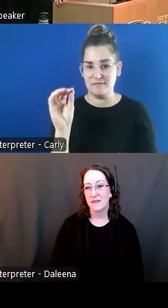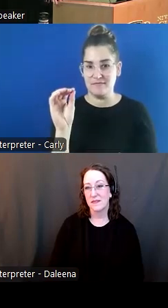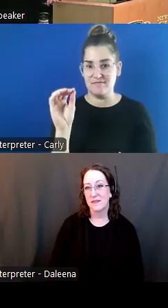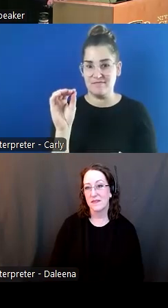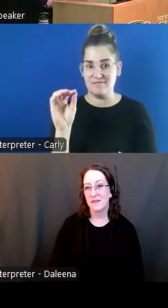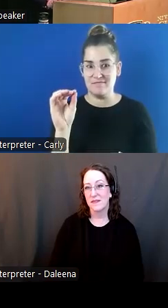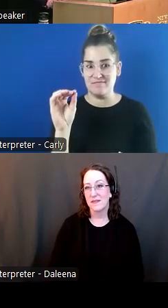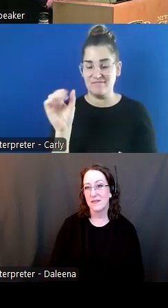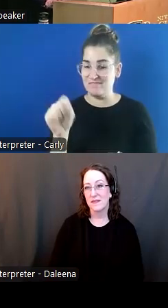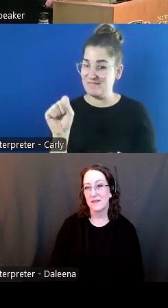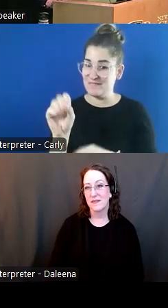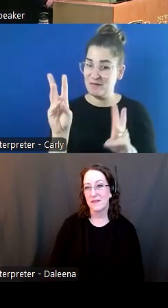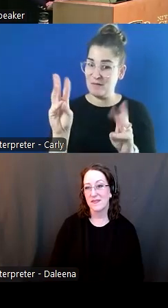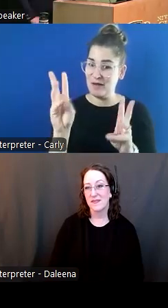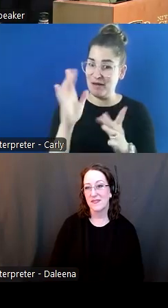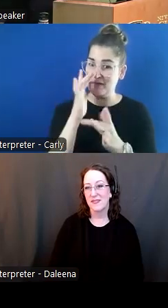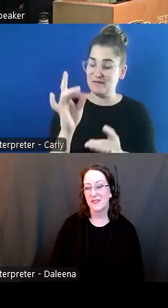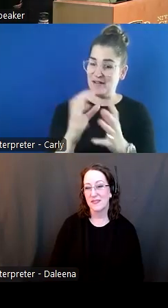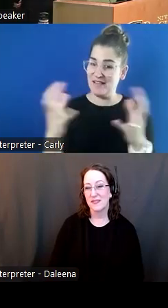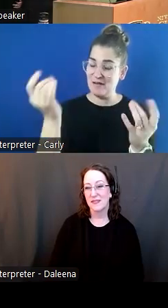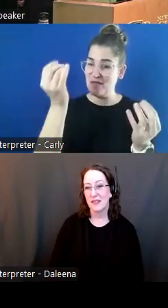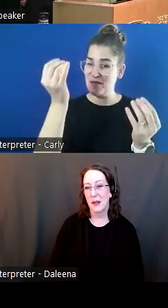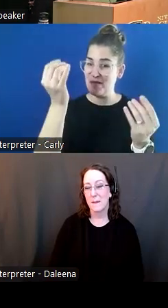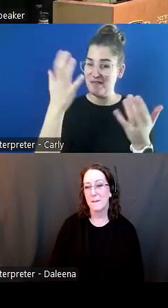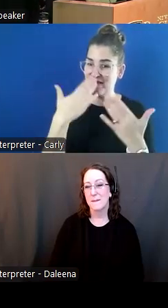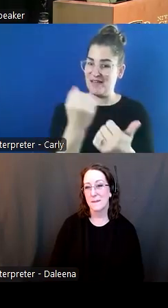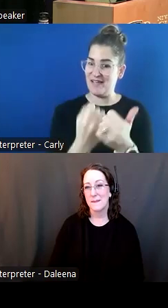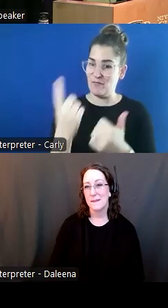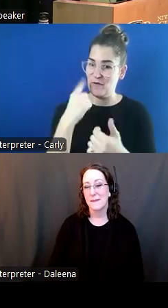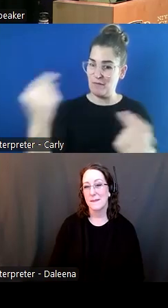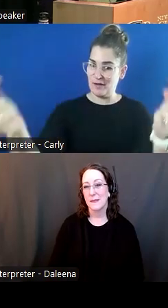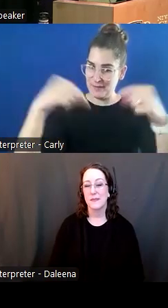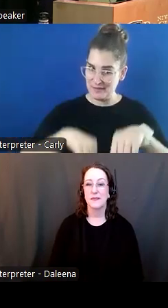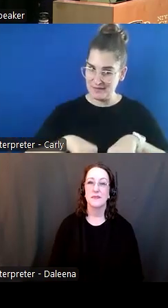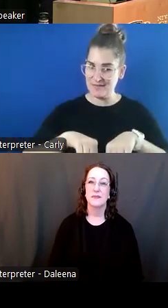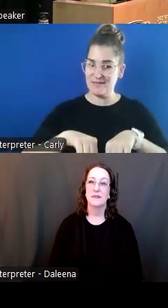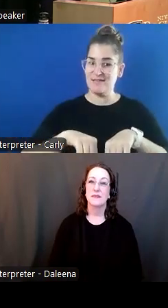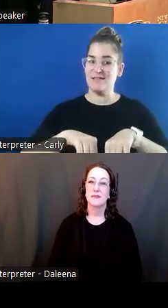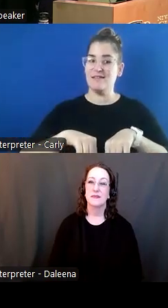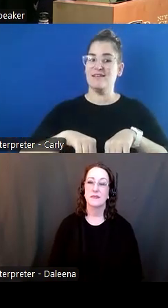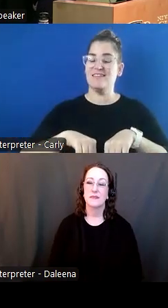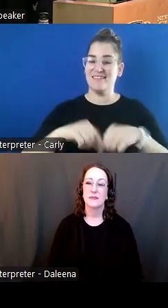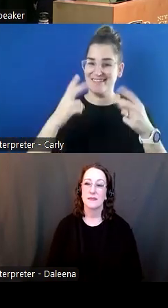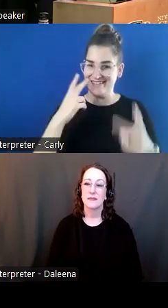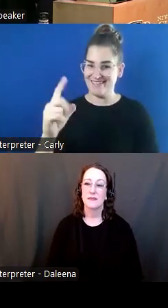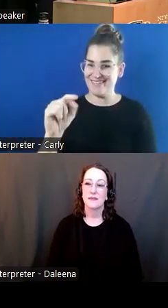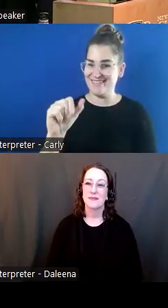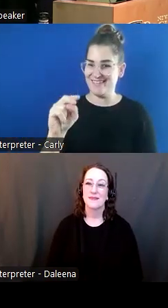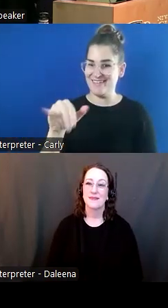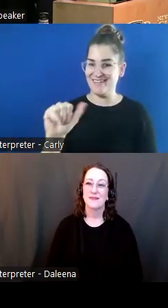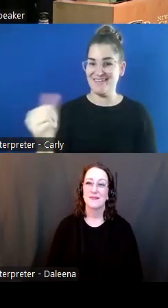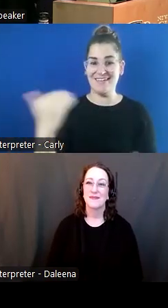yeah, wow, this was really interesting. A lot to think about. I want to thank everybody for coming, and we'll see Tanya again in a few years